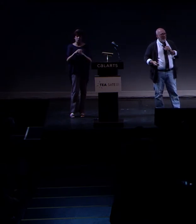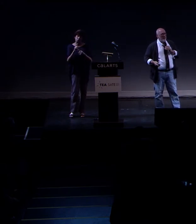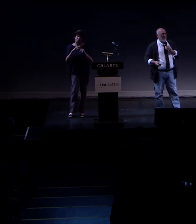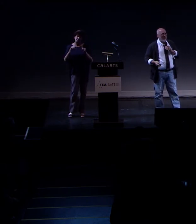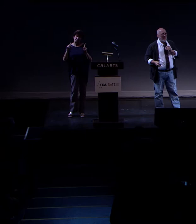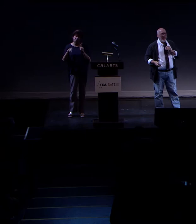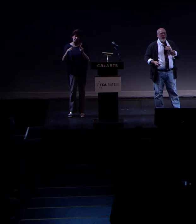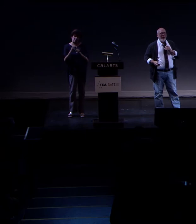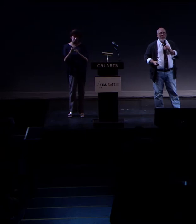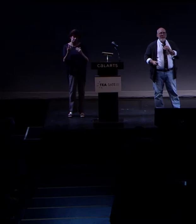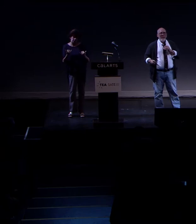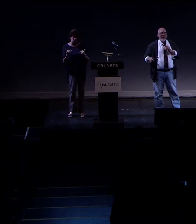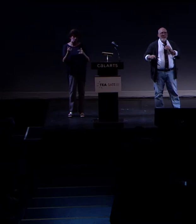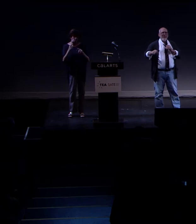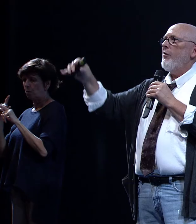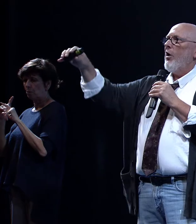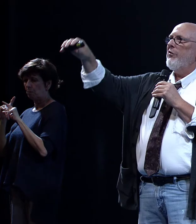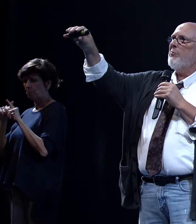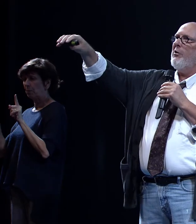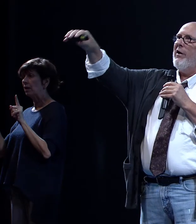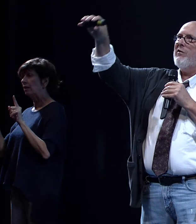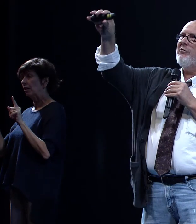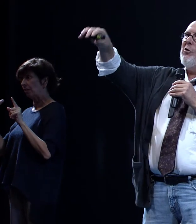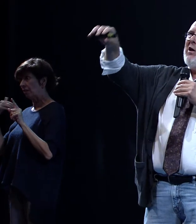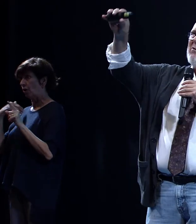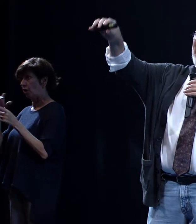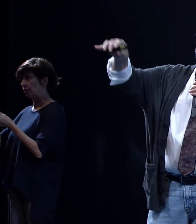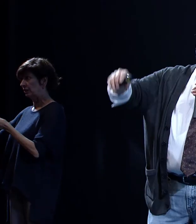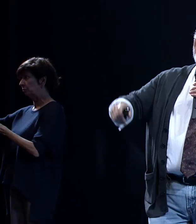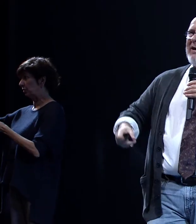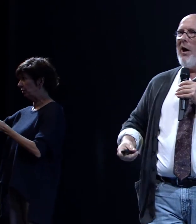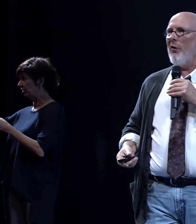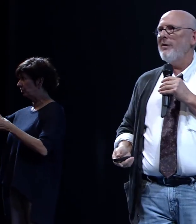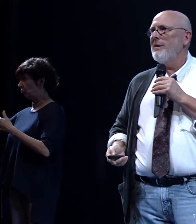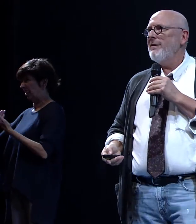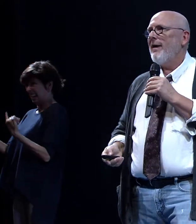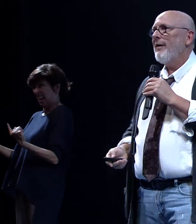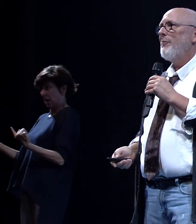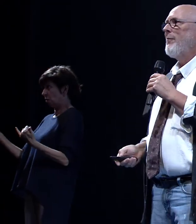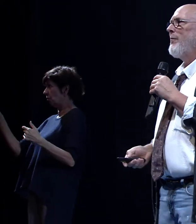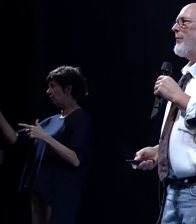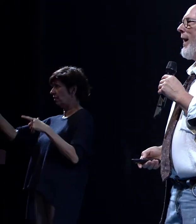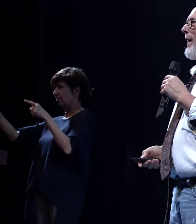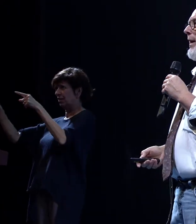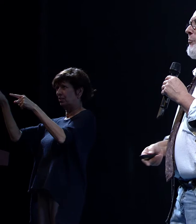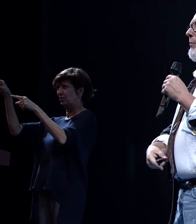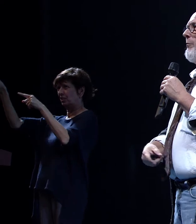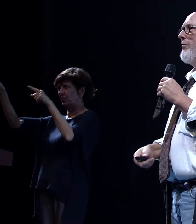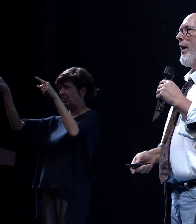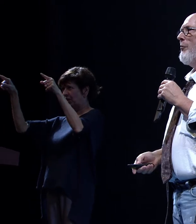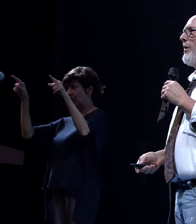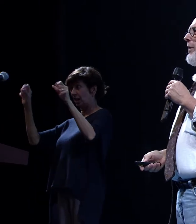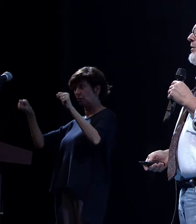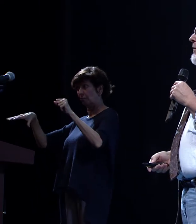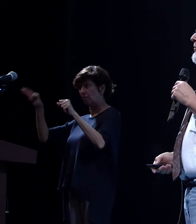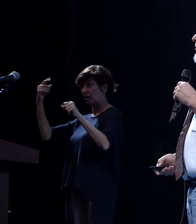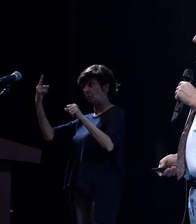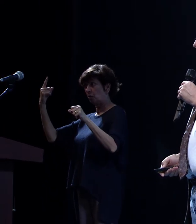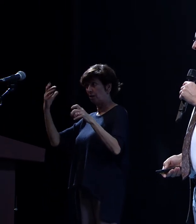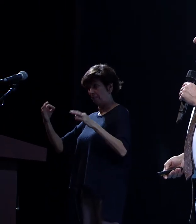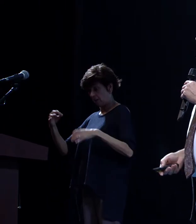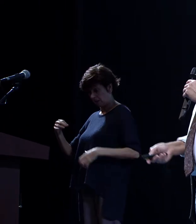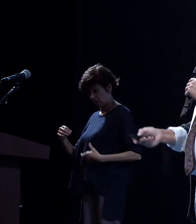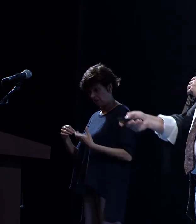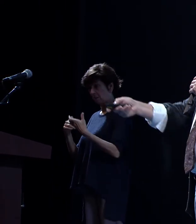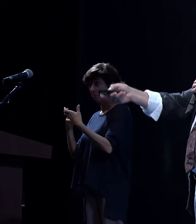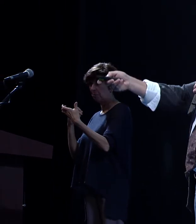of phantasmagoria now. In fact, there are spirits floating amongst you right now. And I could probably find one if I took my phone